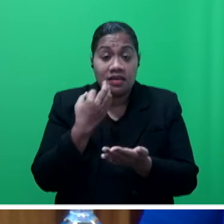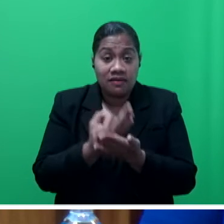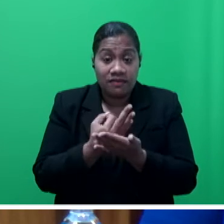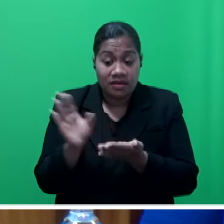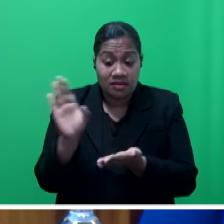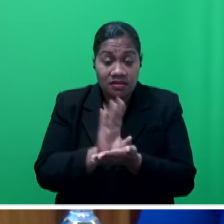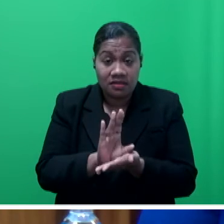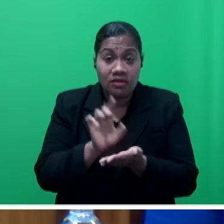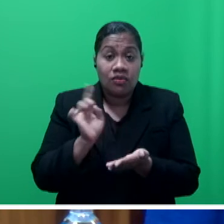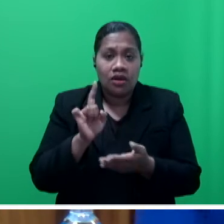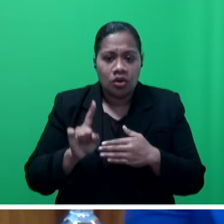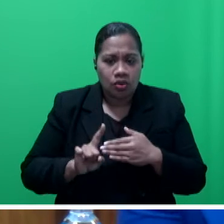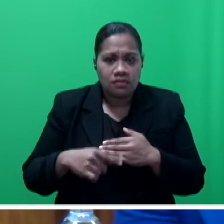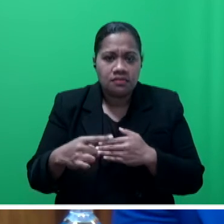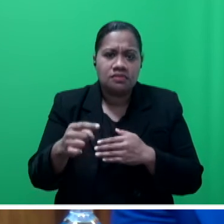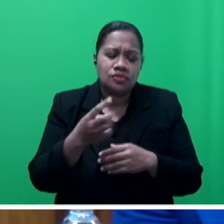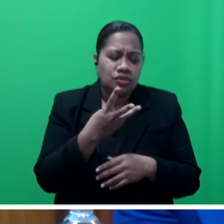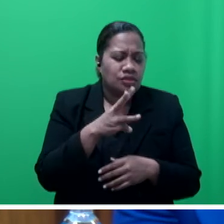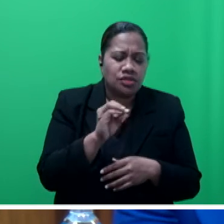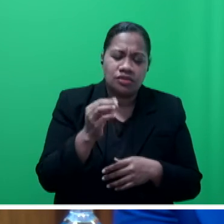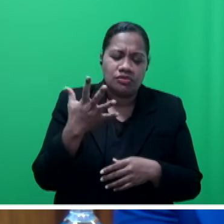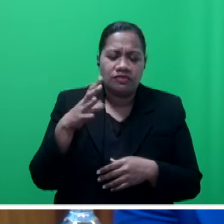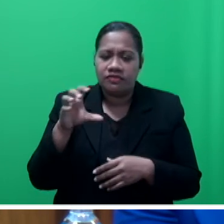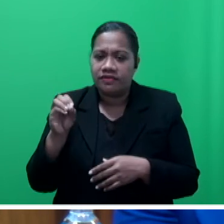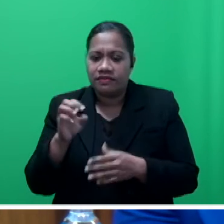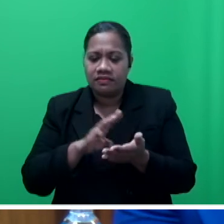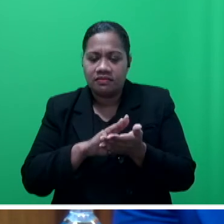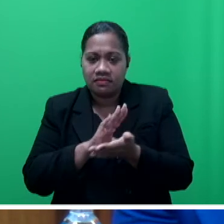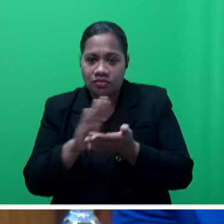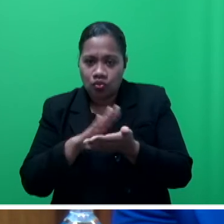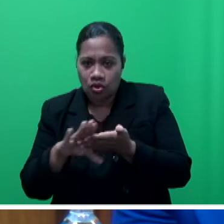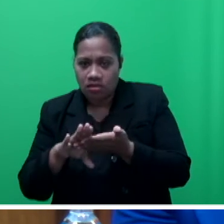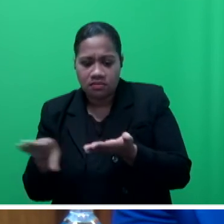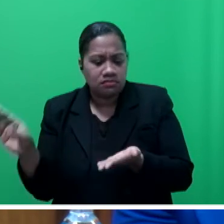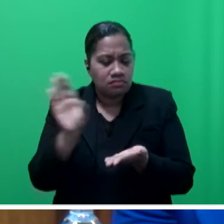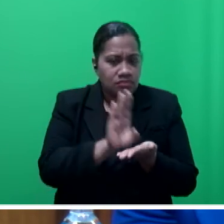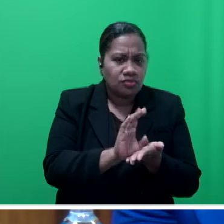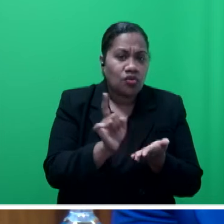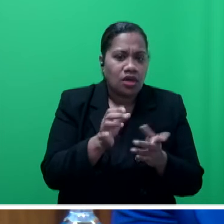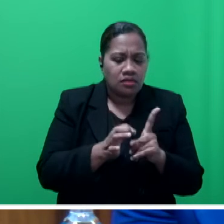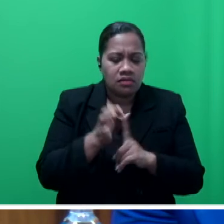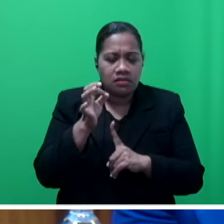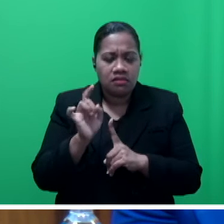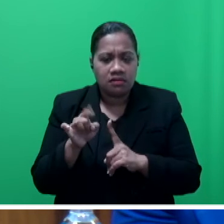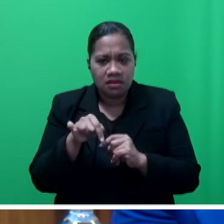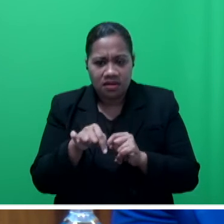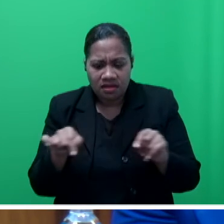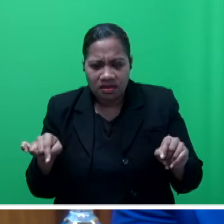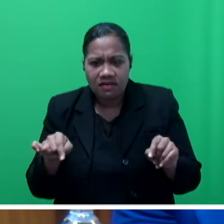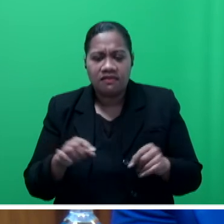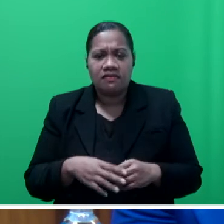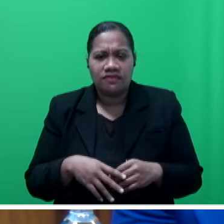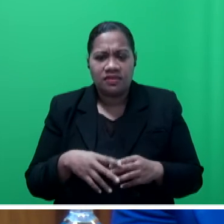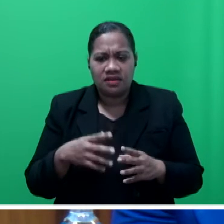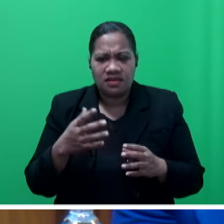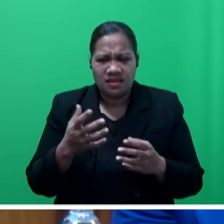been consistently between $30 to $15 million that has been allocated for the upgrade and replacement of existing critical